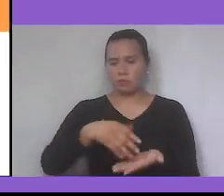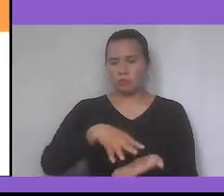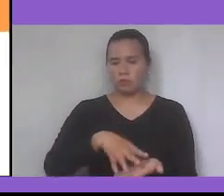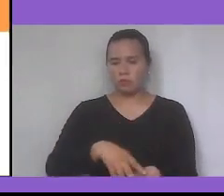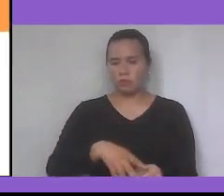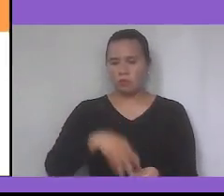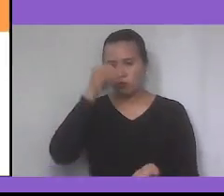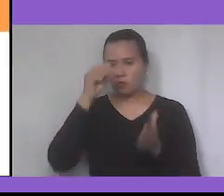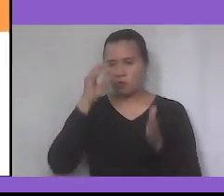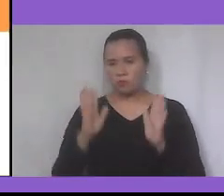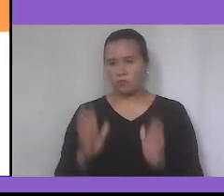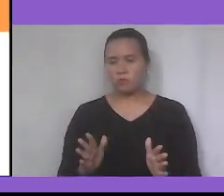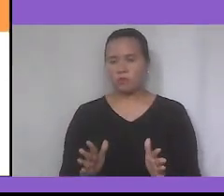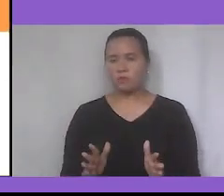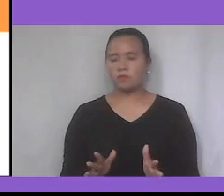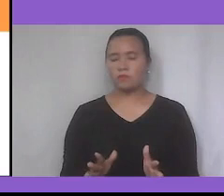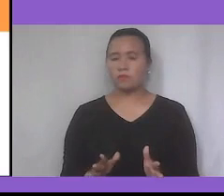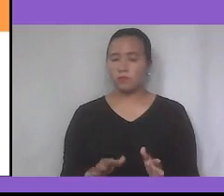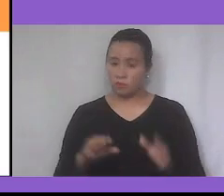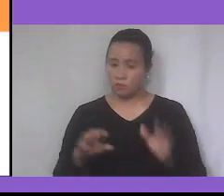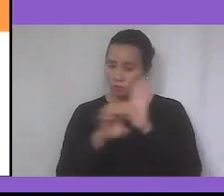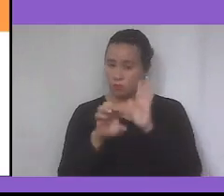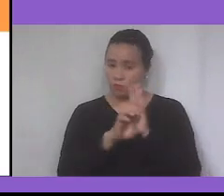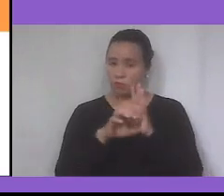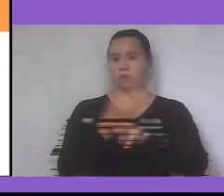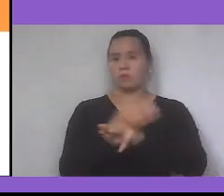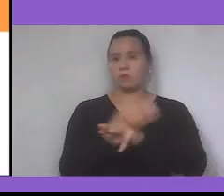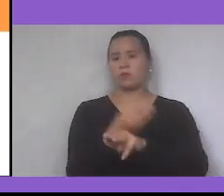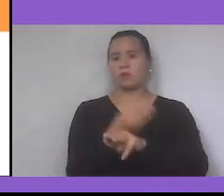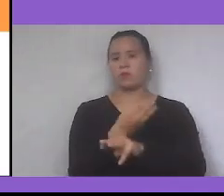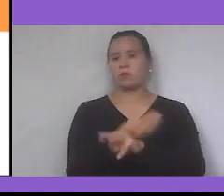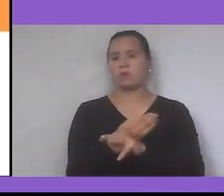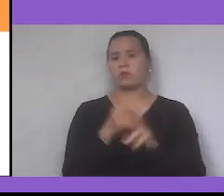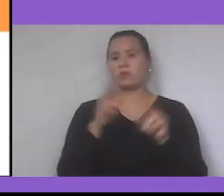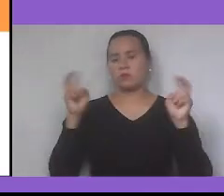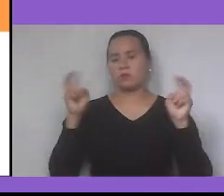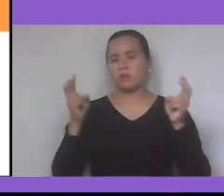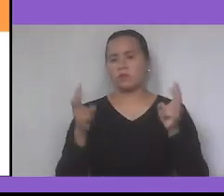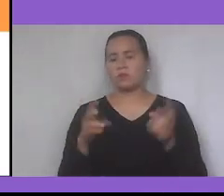the writing quality of our student. Let's talk about math.